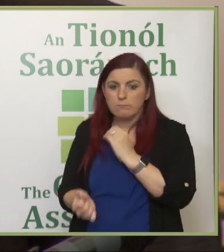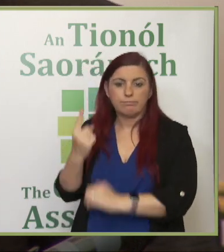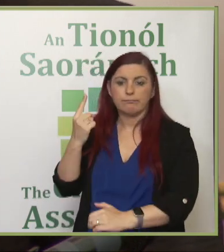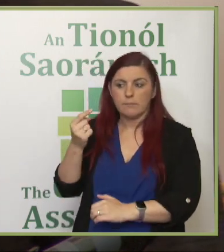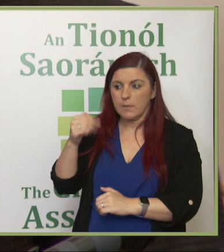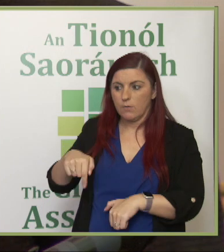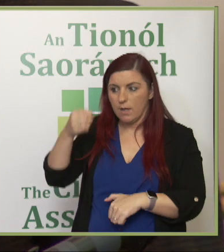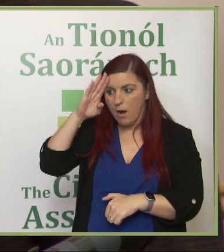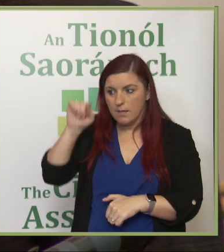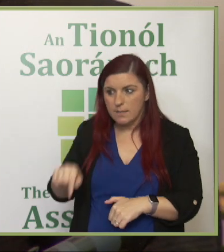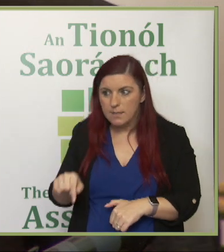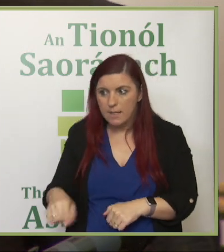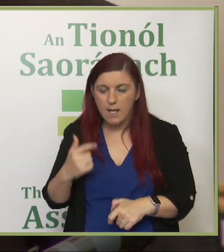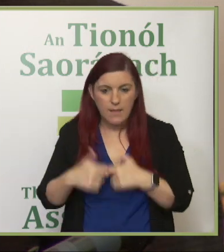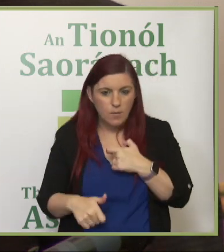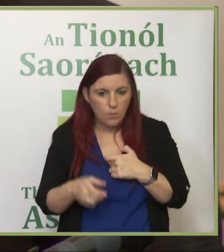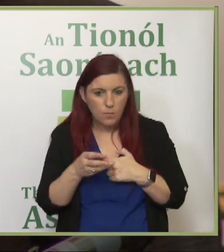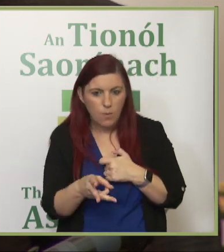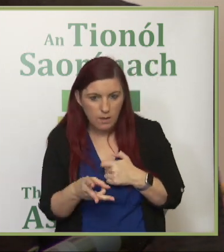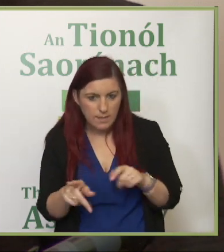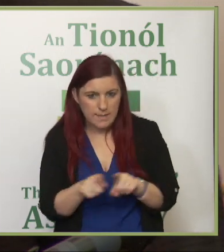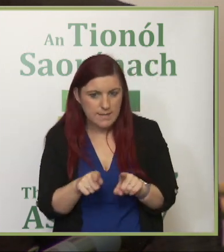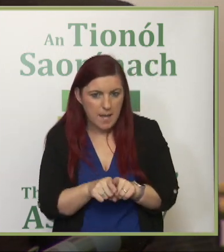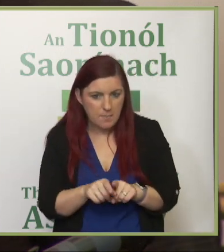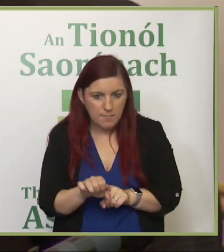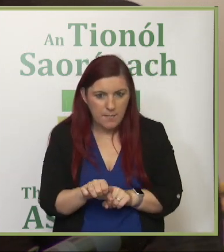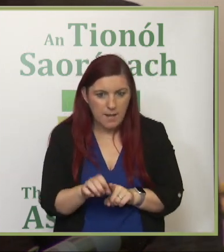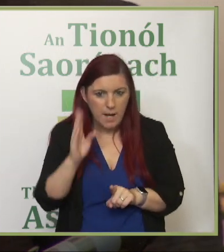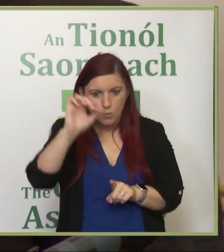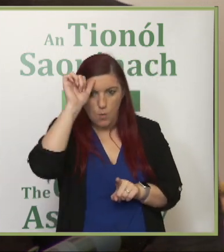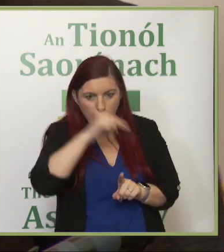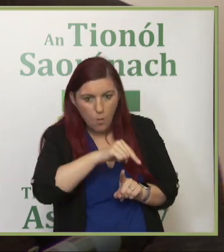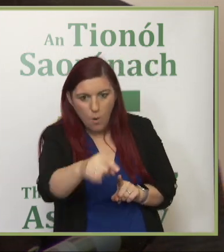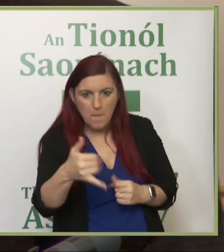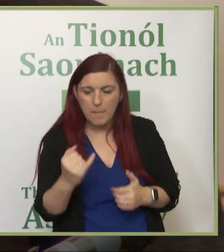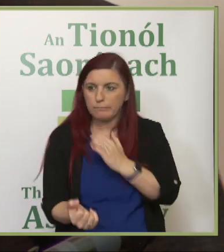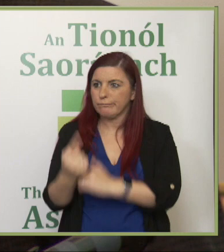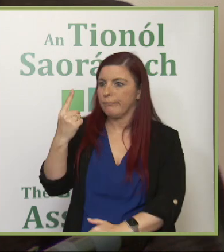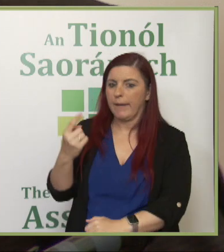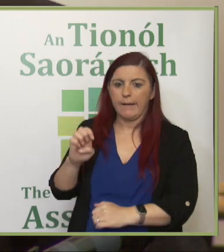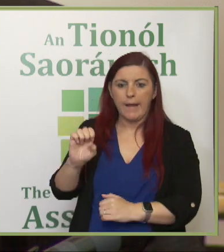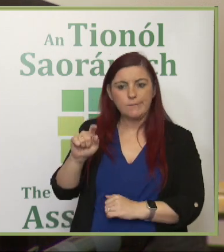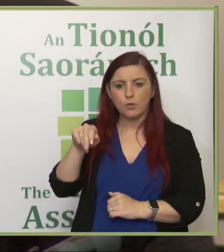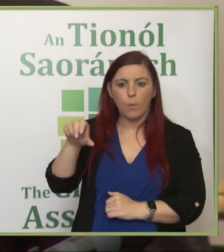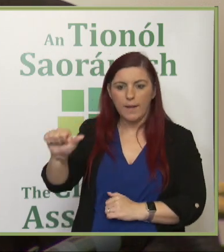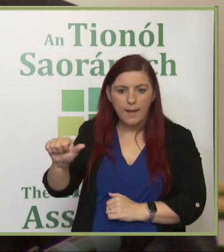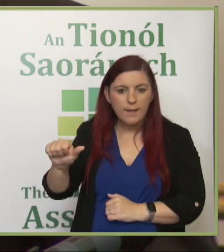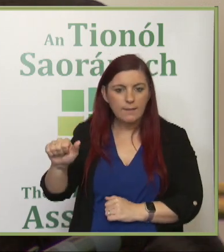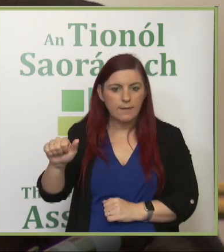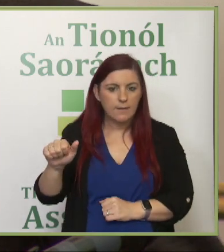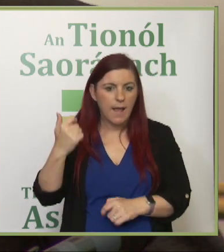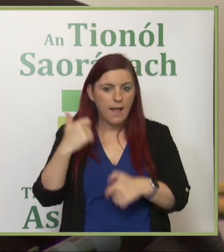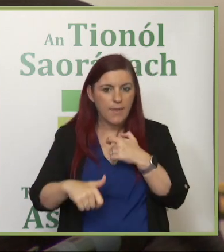be a few weeks later you could see that in Germany, you could see it in Greece. So, or likewise, you might see something in Estonia, and then later it